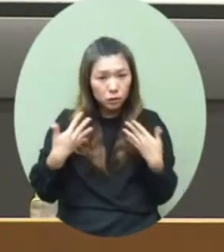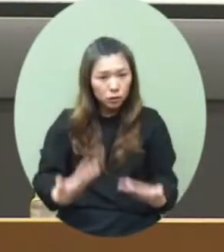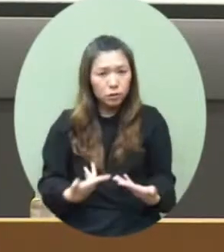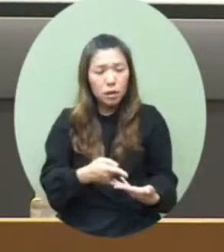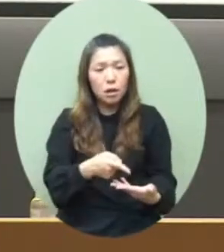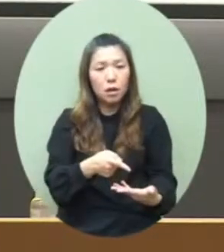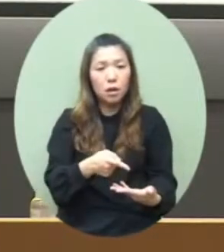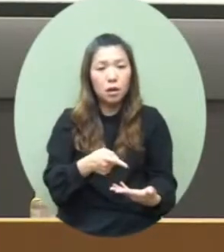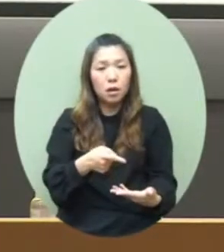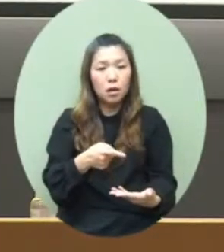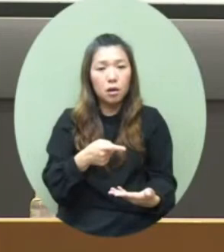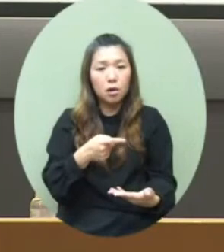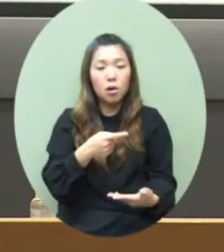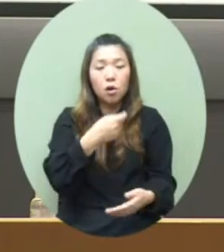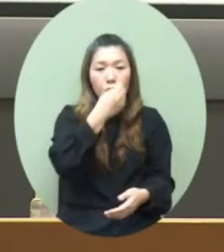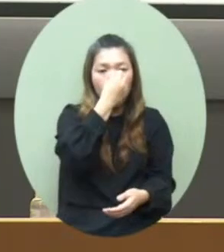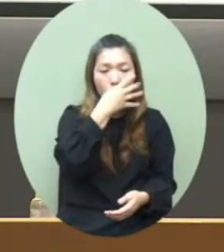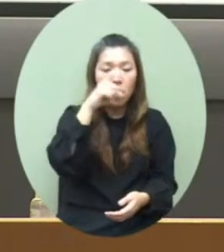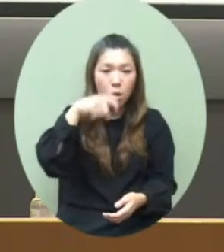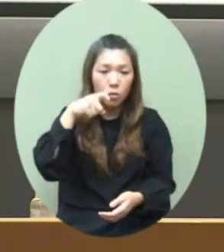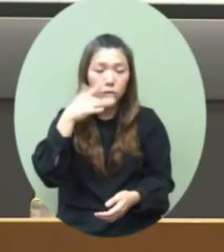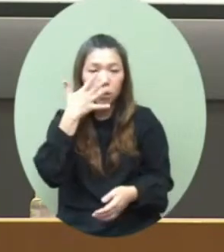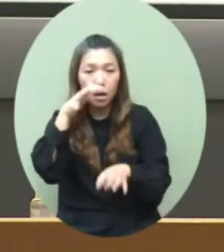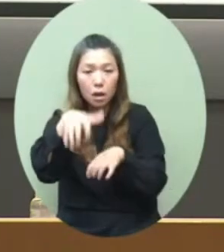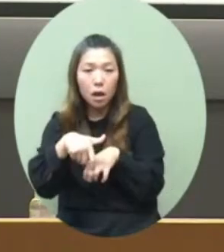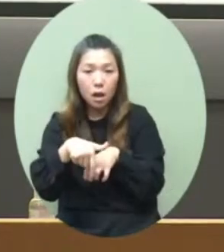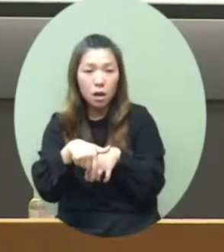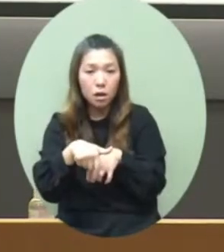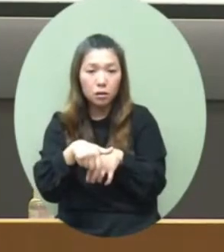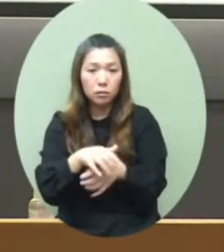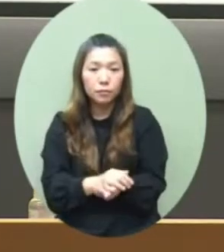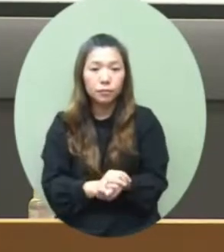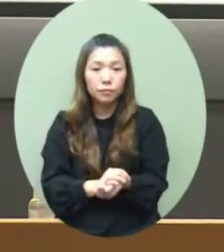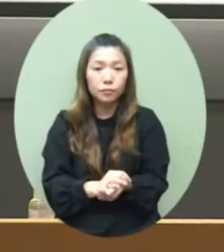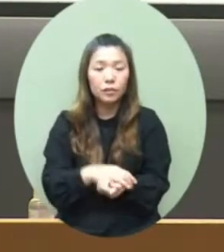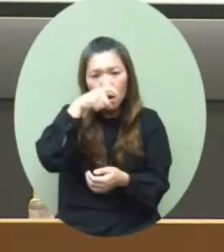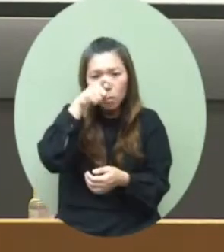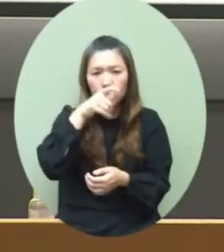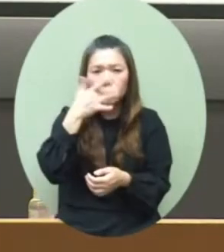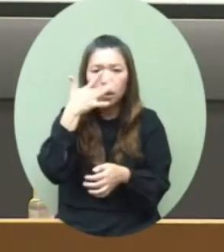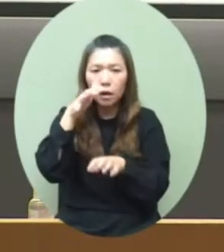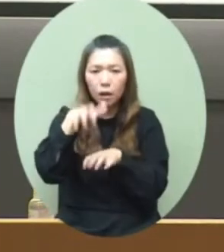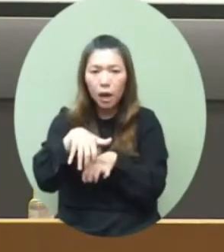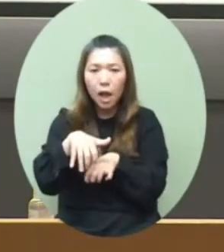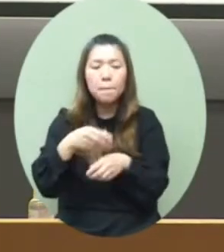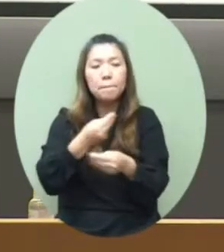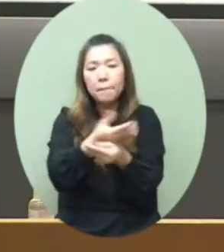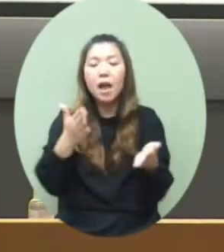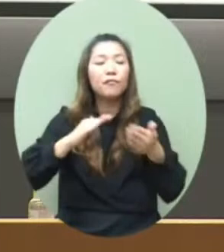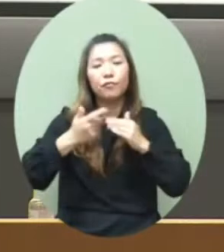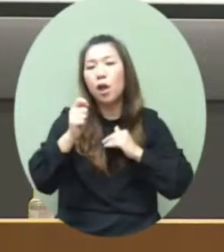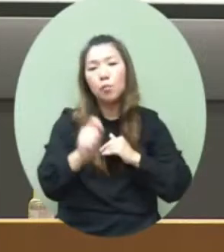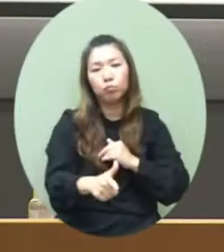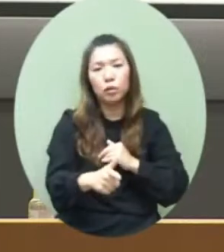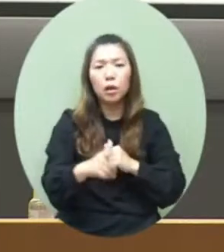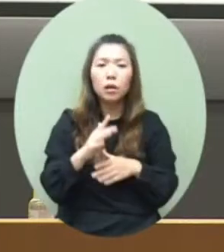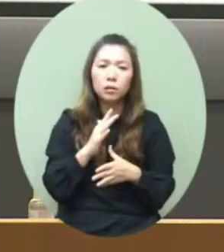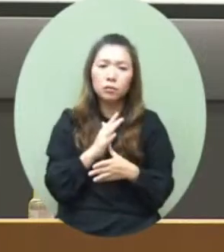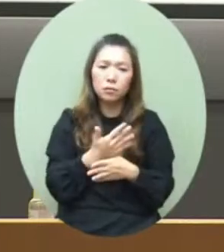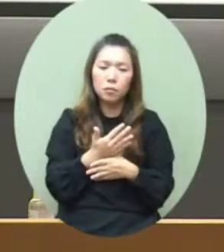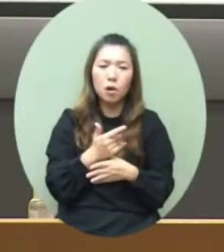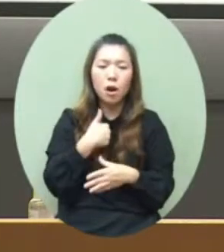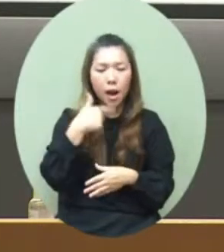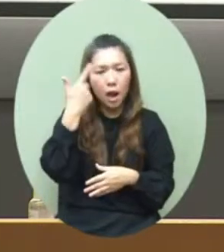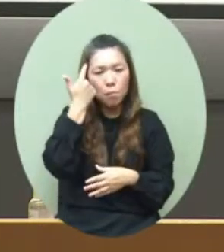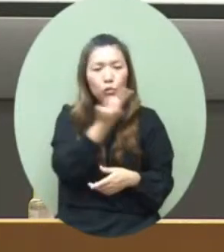and fairs. We didn't require tickets to be presented. Whereas for the three activities across the territory, in